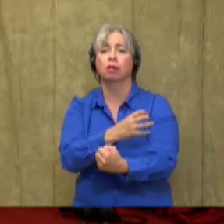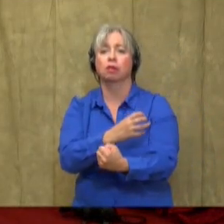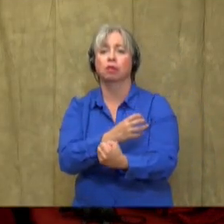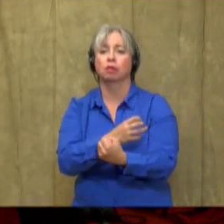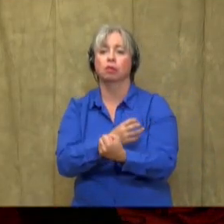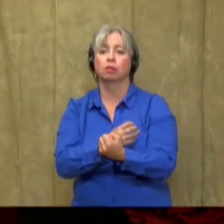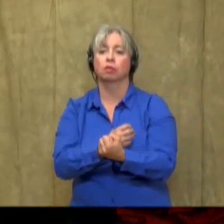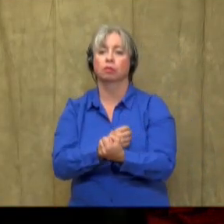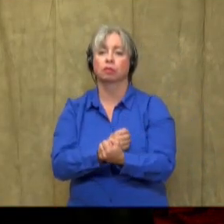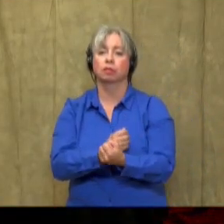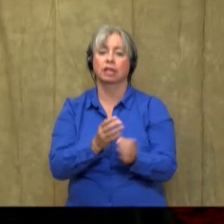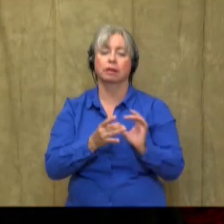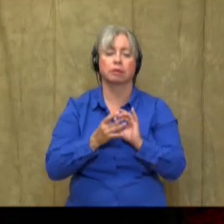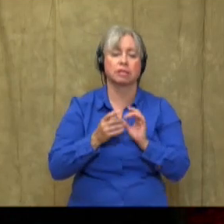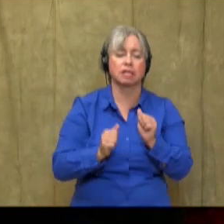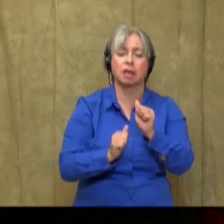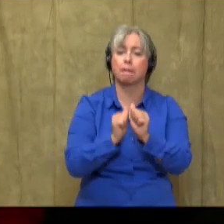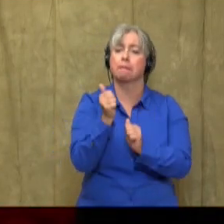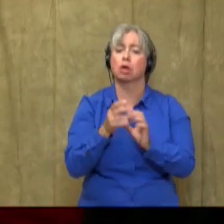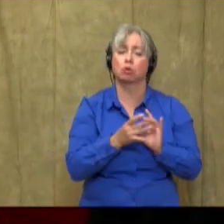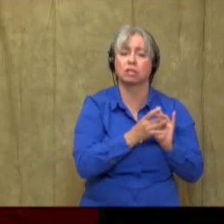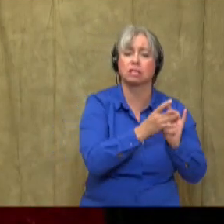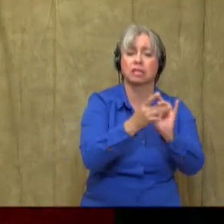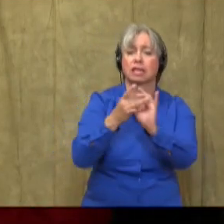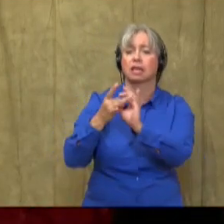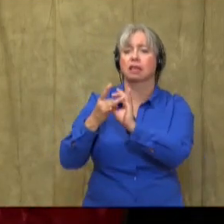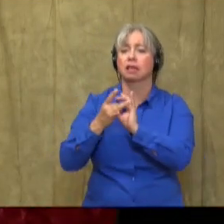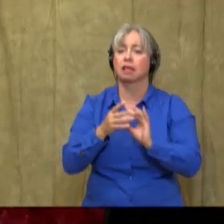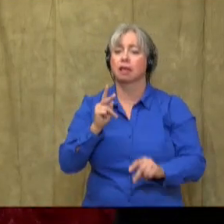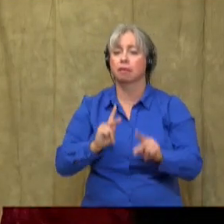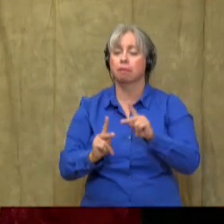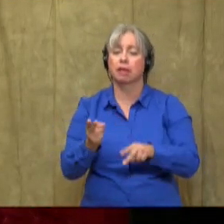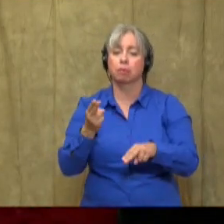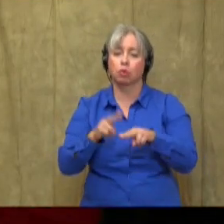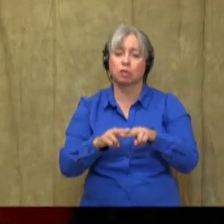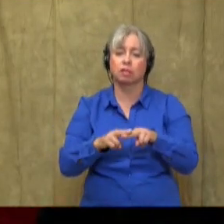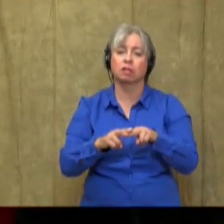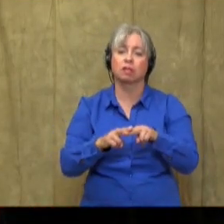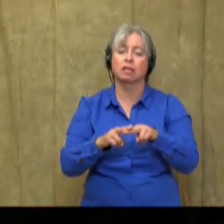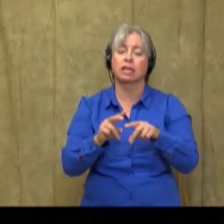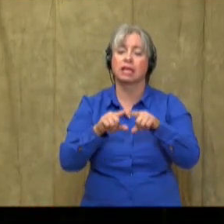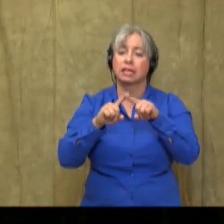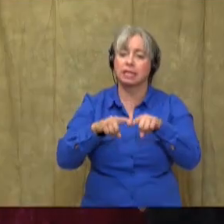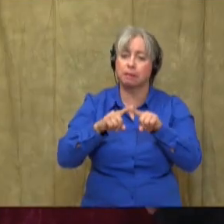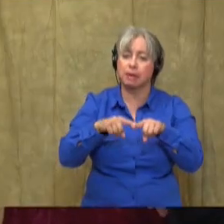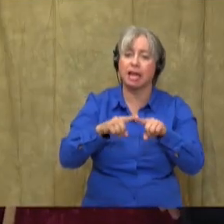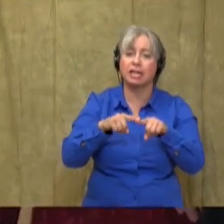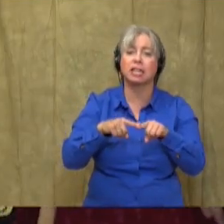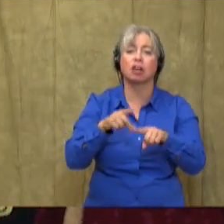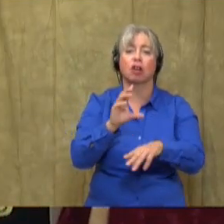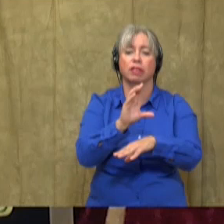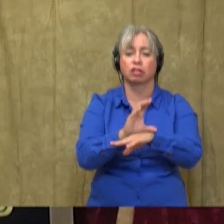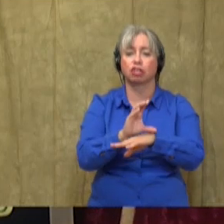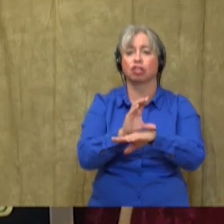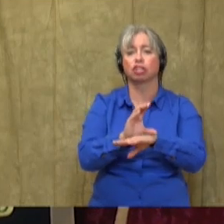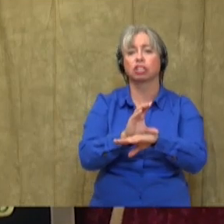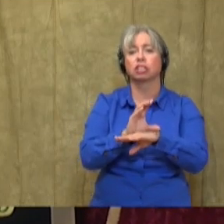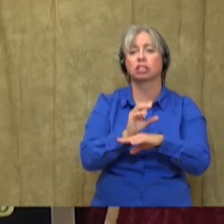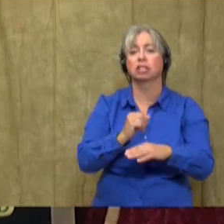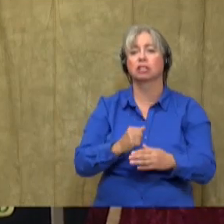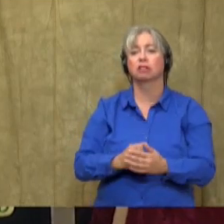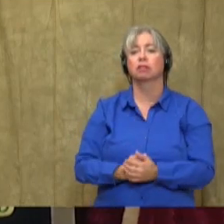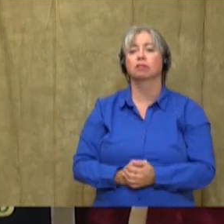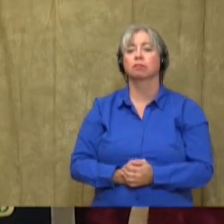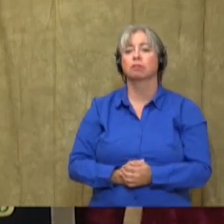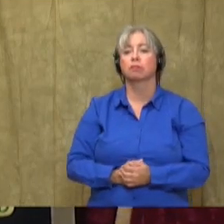this particular time period, and people depended on the church. They paid high taxes to the church in order to keep it going.